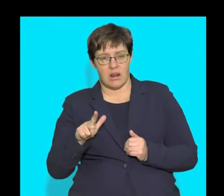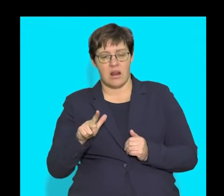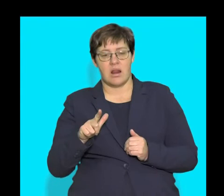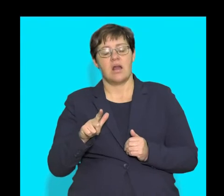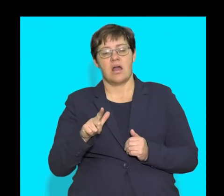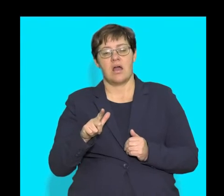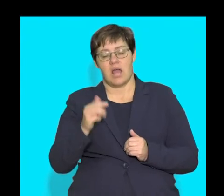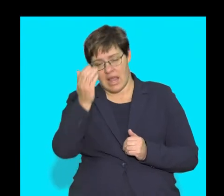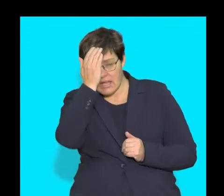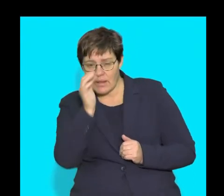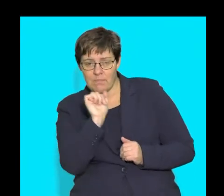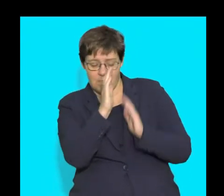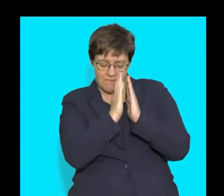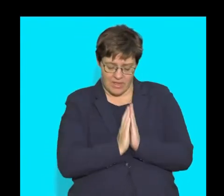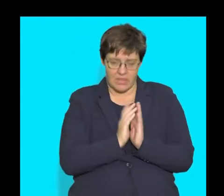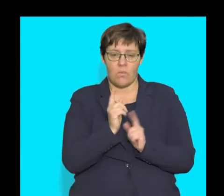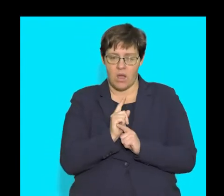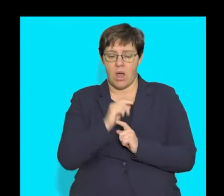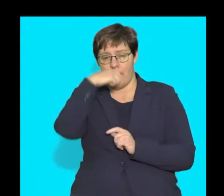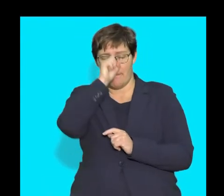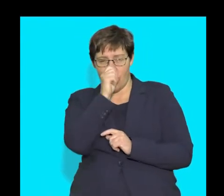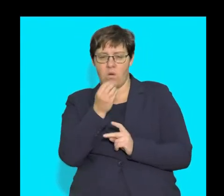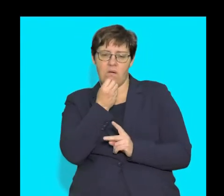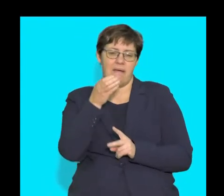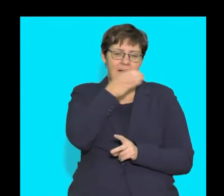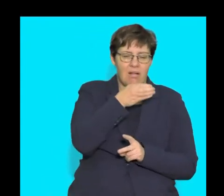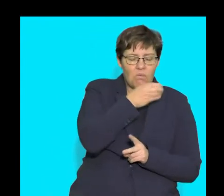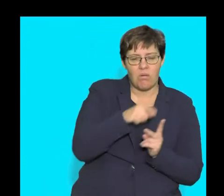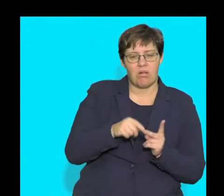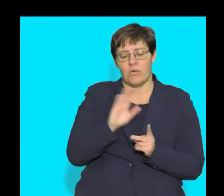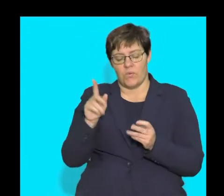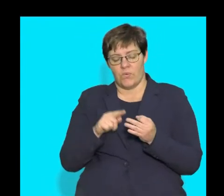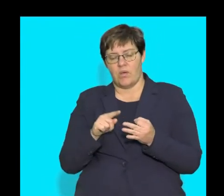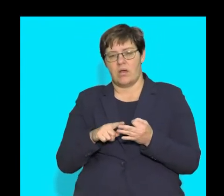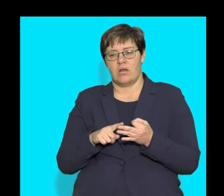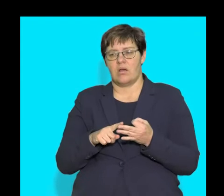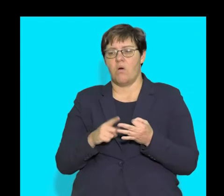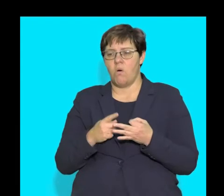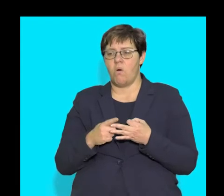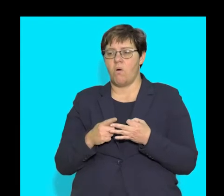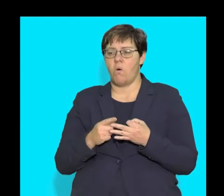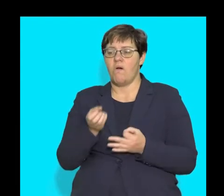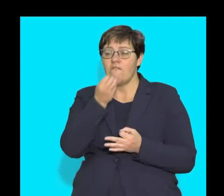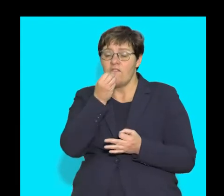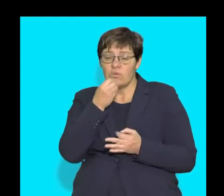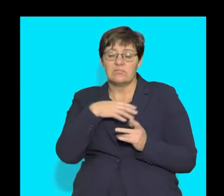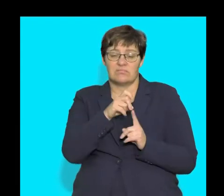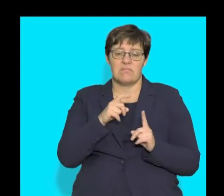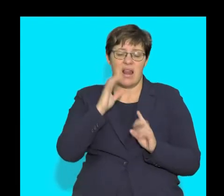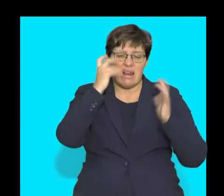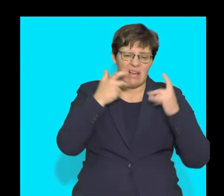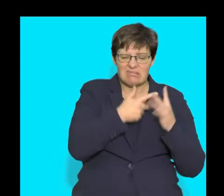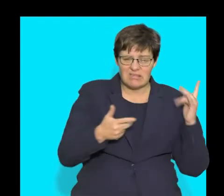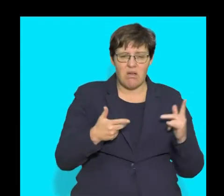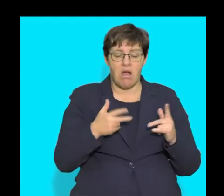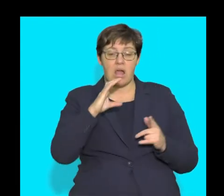Islamic faith, and they do not consume pork, alcohol, or carnivorous animals, or any food that comes in